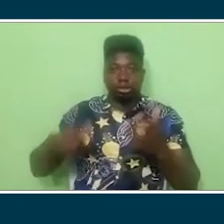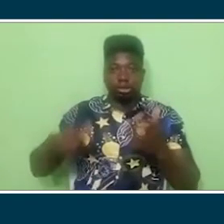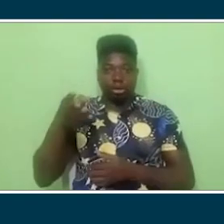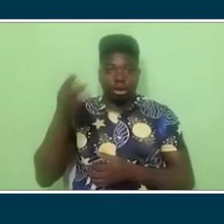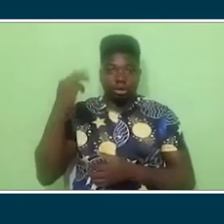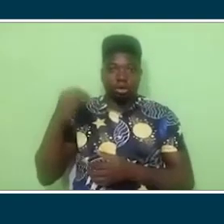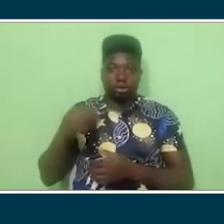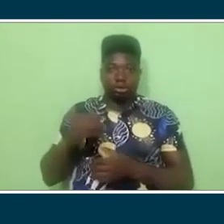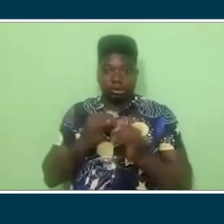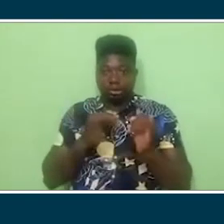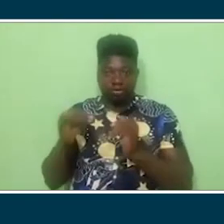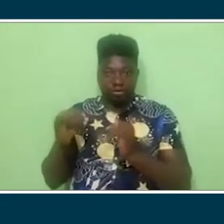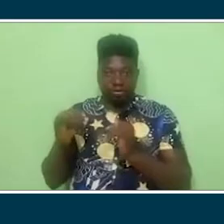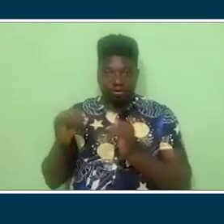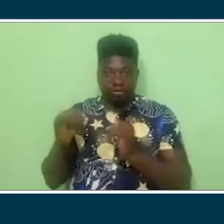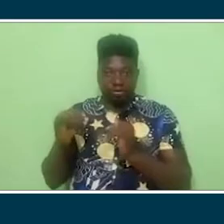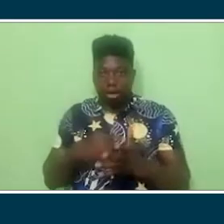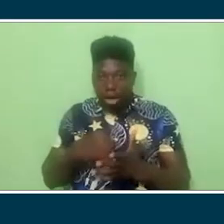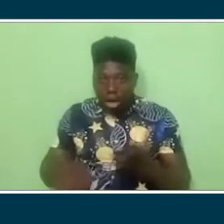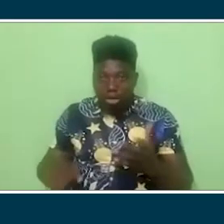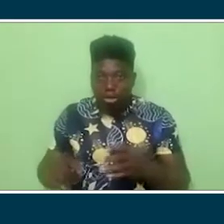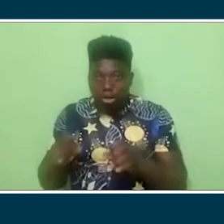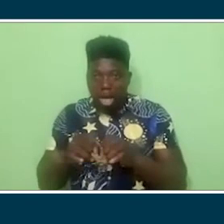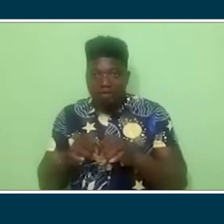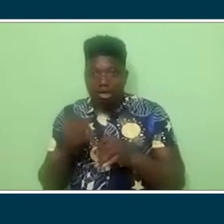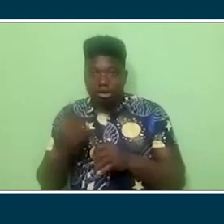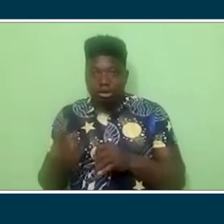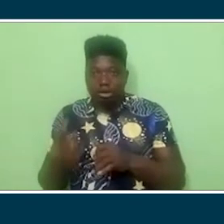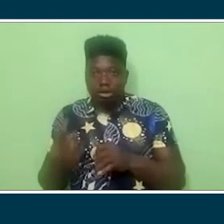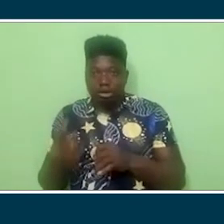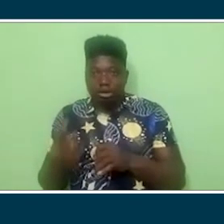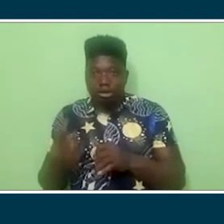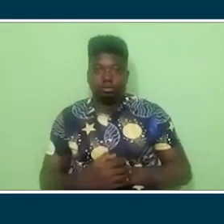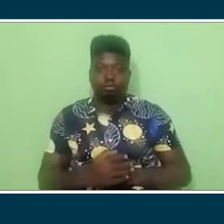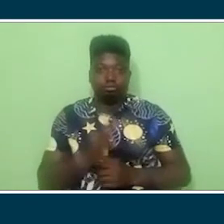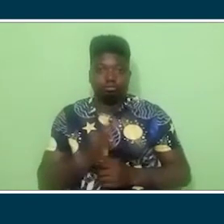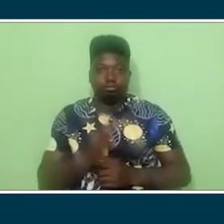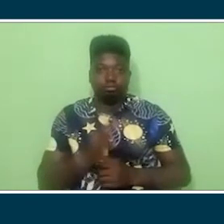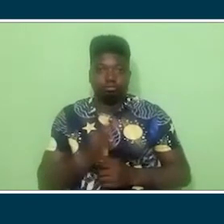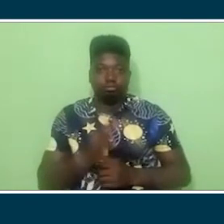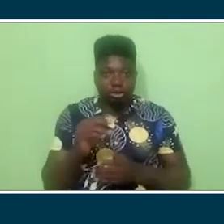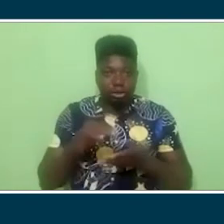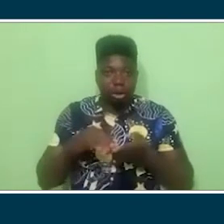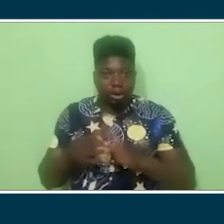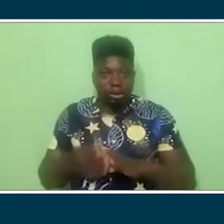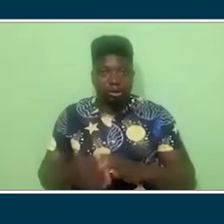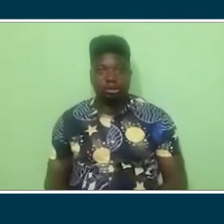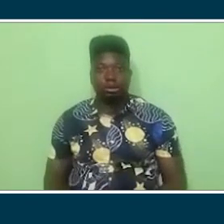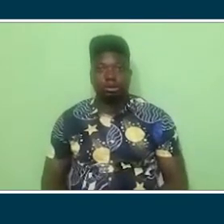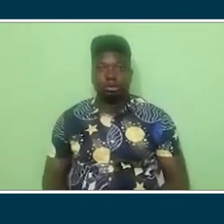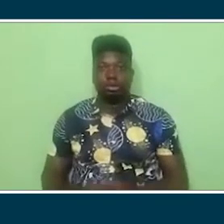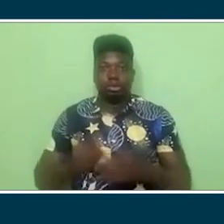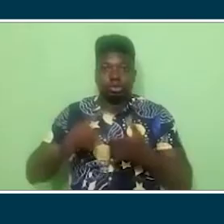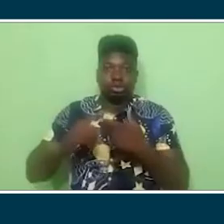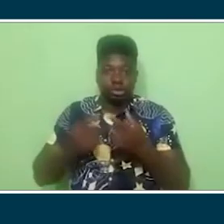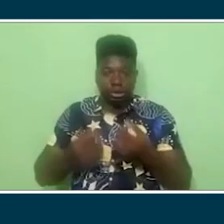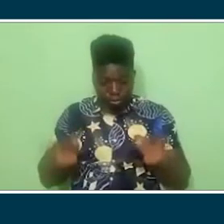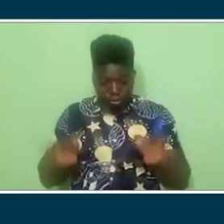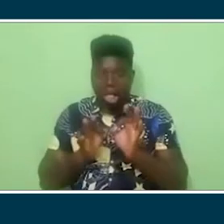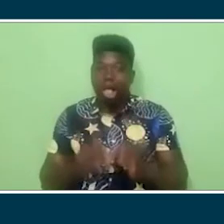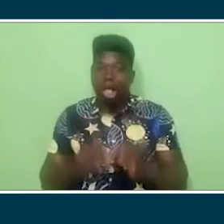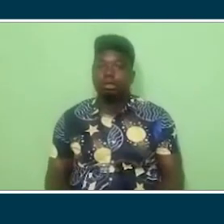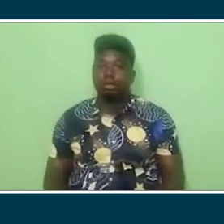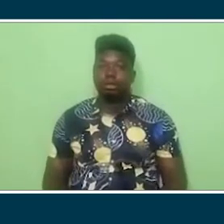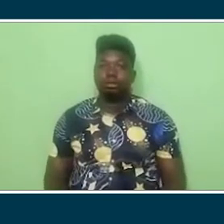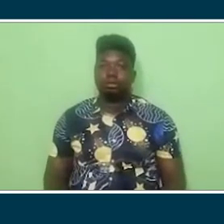corporation being canceled. It was a community action to draw attention to an important systemic change